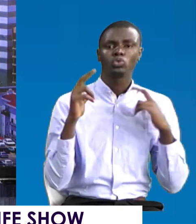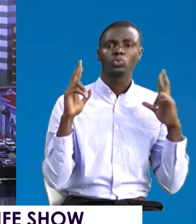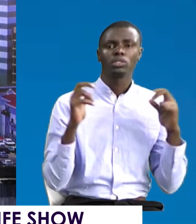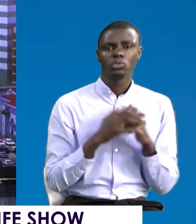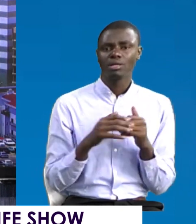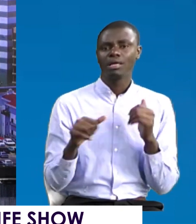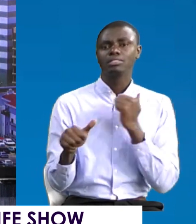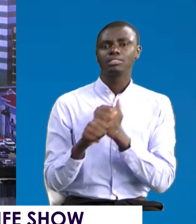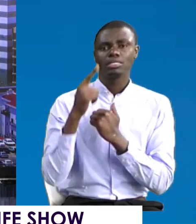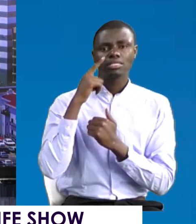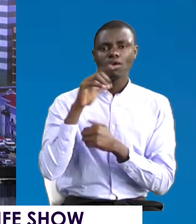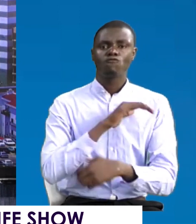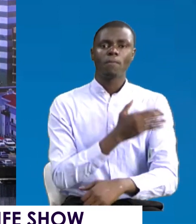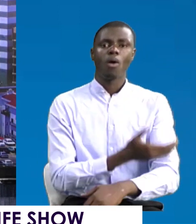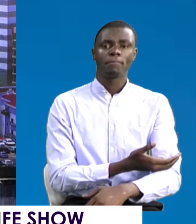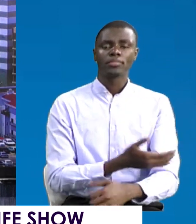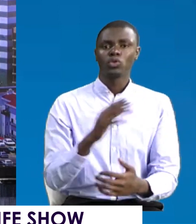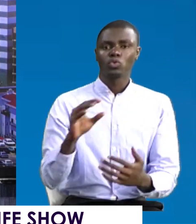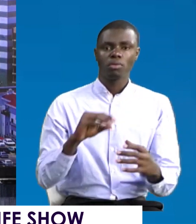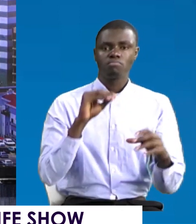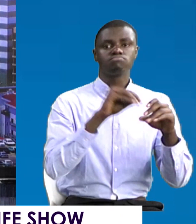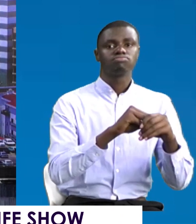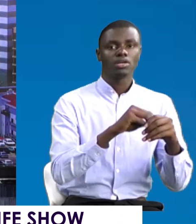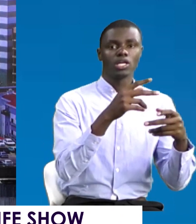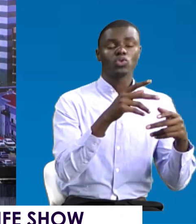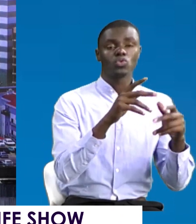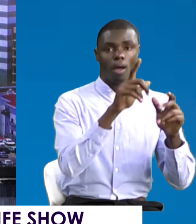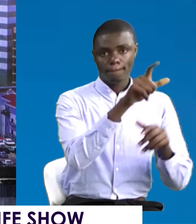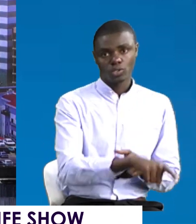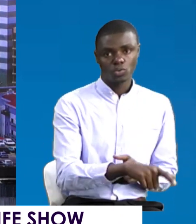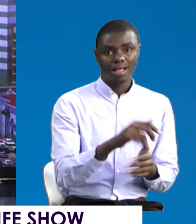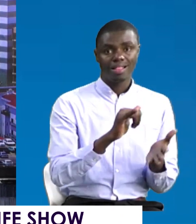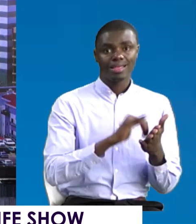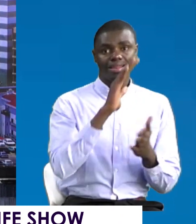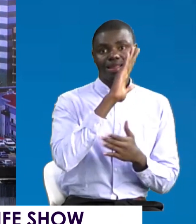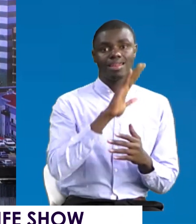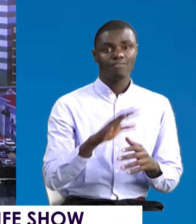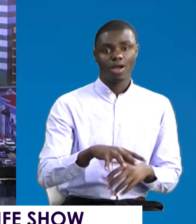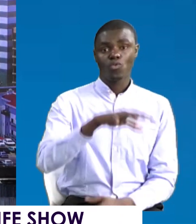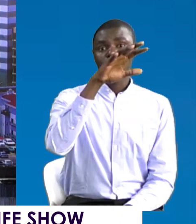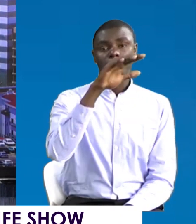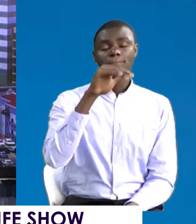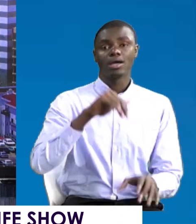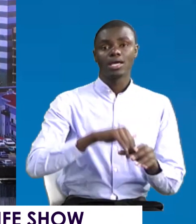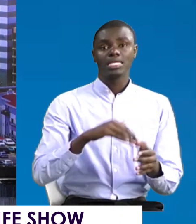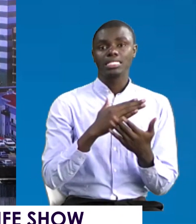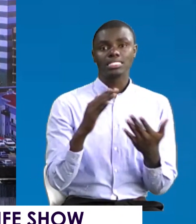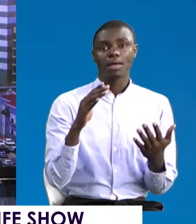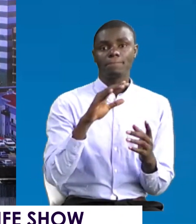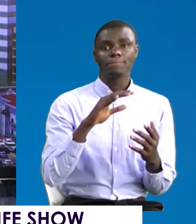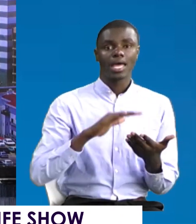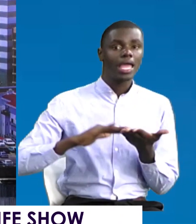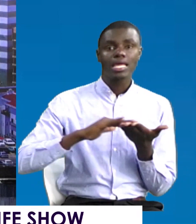It is dangerous for power to be placed in the hands of somebody that never grew up in a certain area